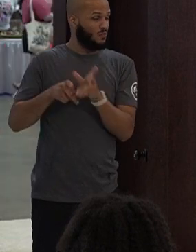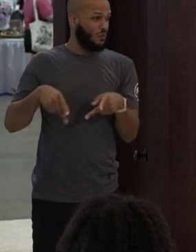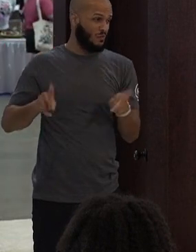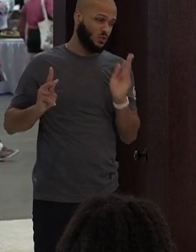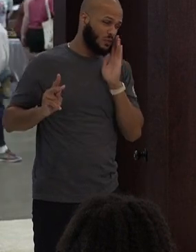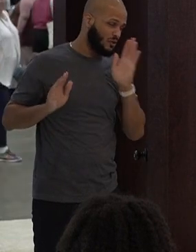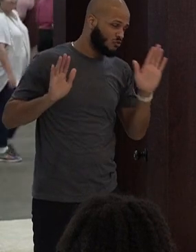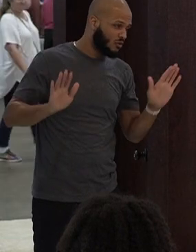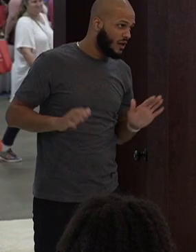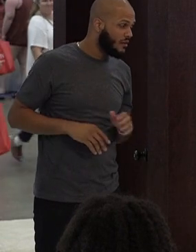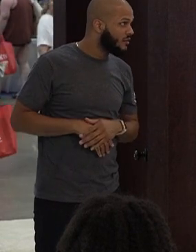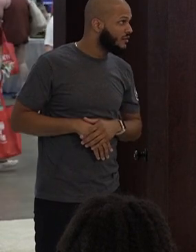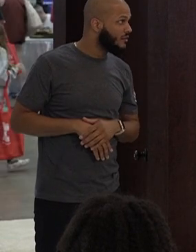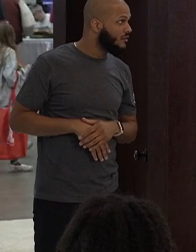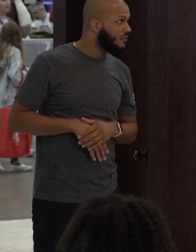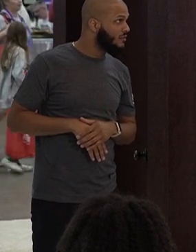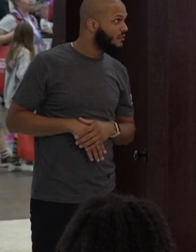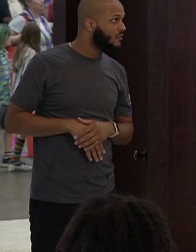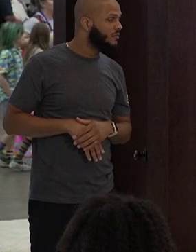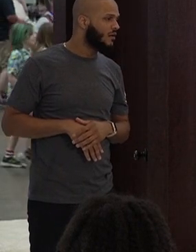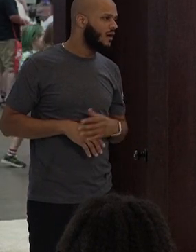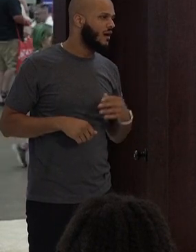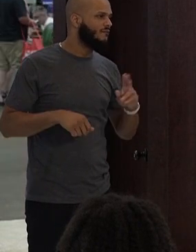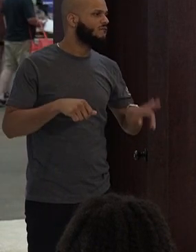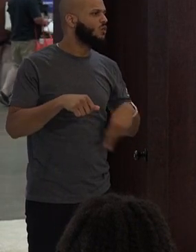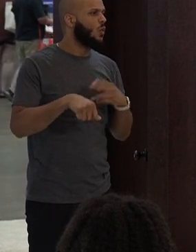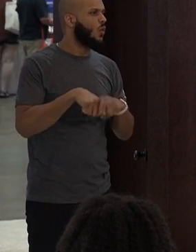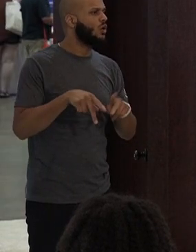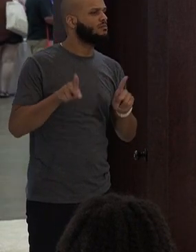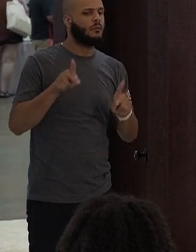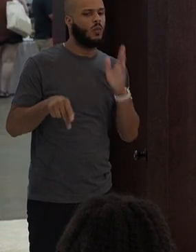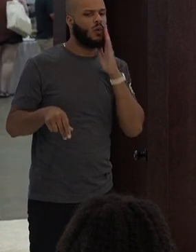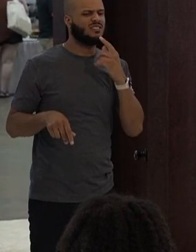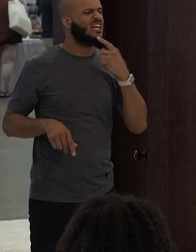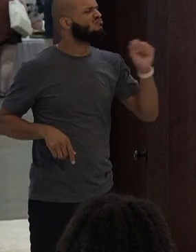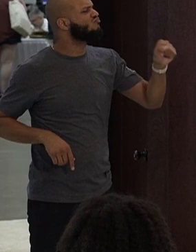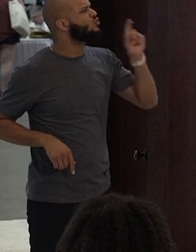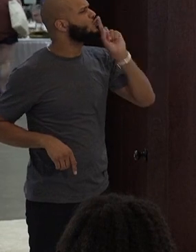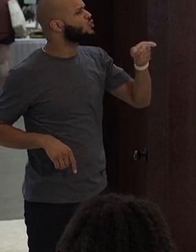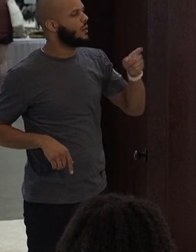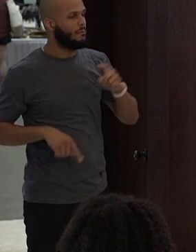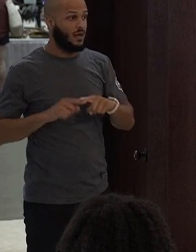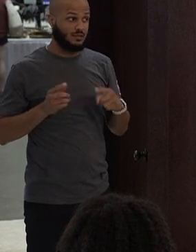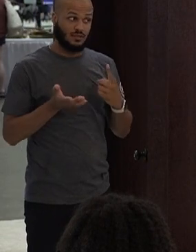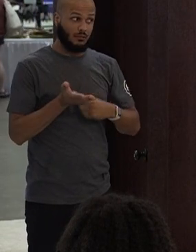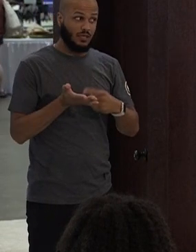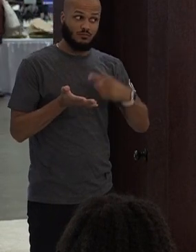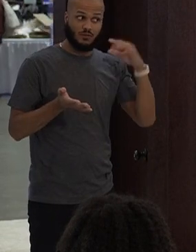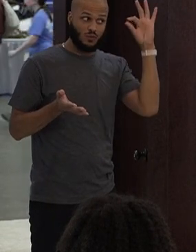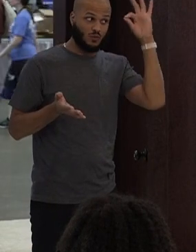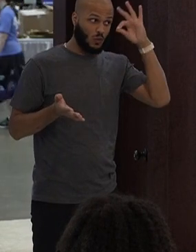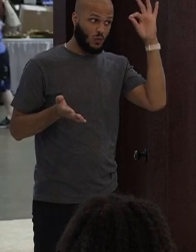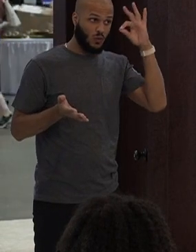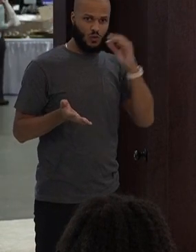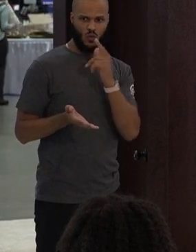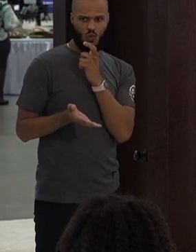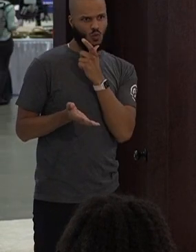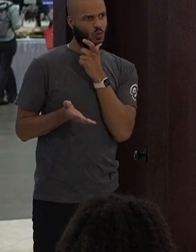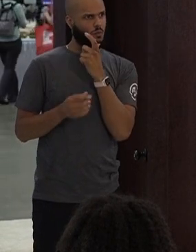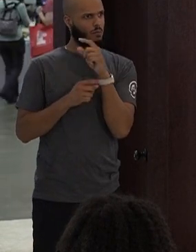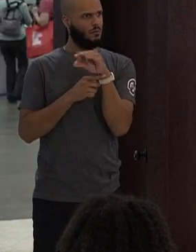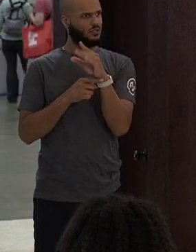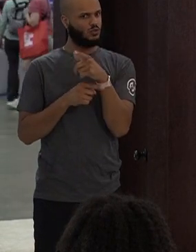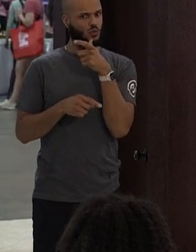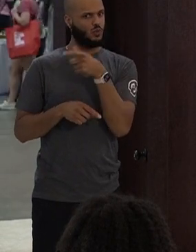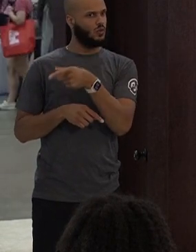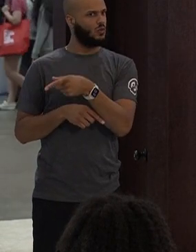You know, in some cases, a lot of times, of course, people will say, of course you can use the photos, but sometimes you don't know, right? You don't know who took the picture. No.